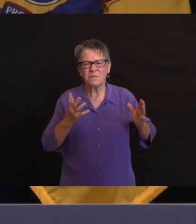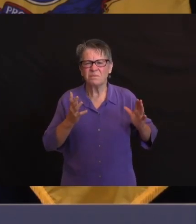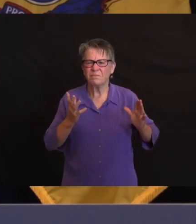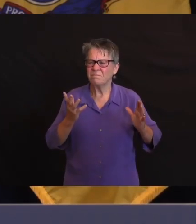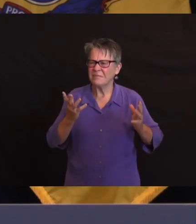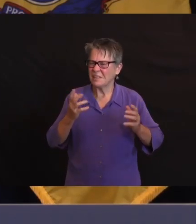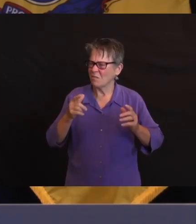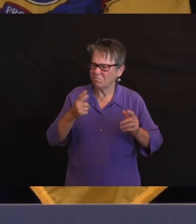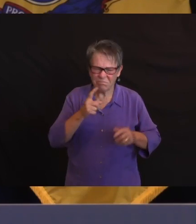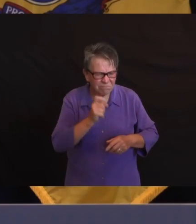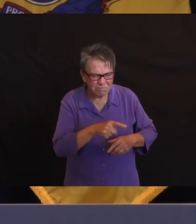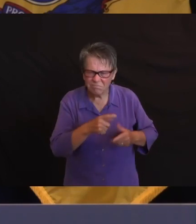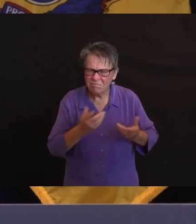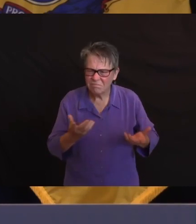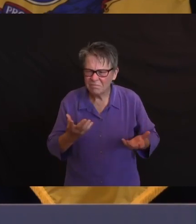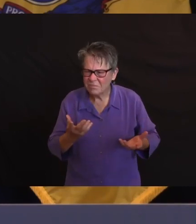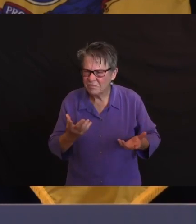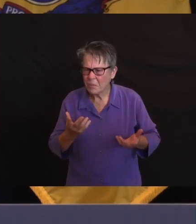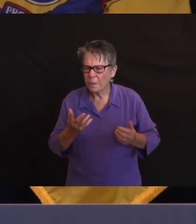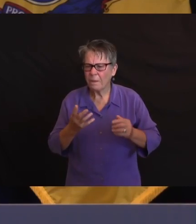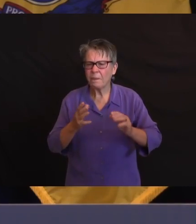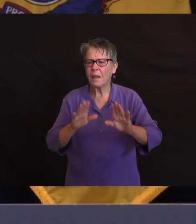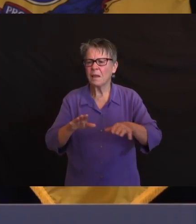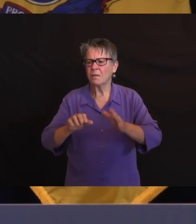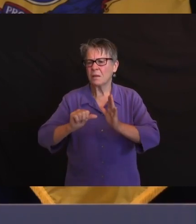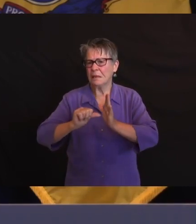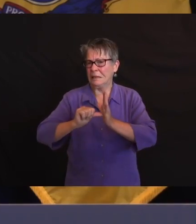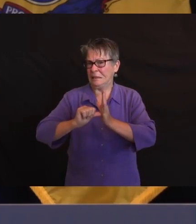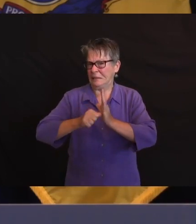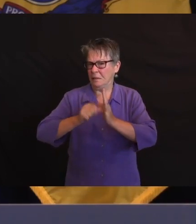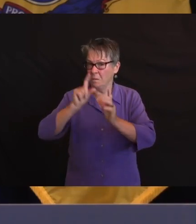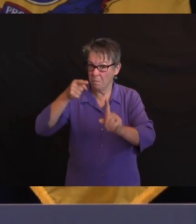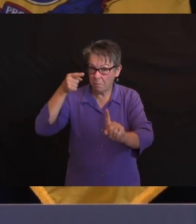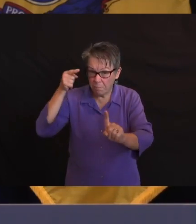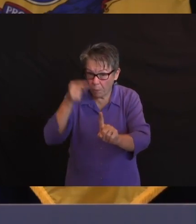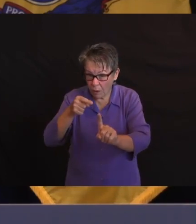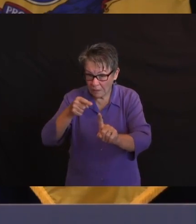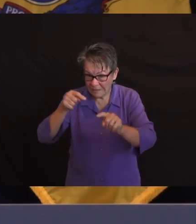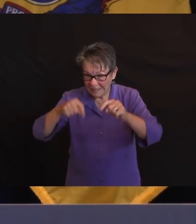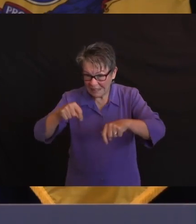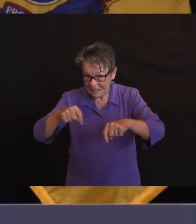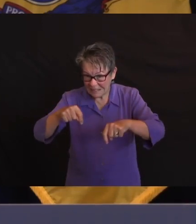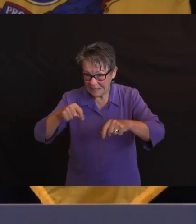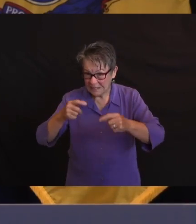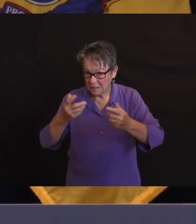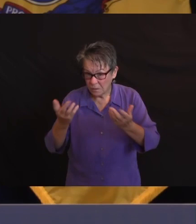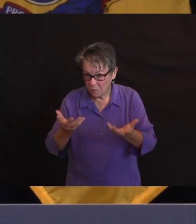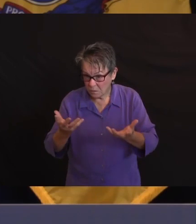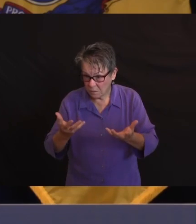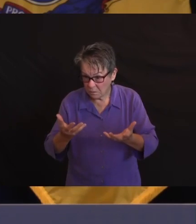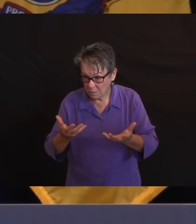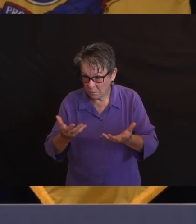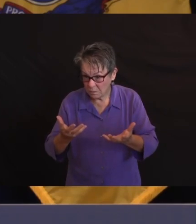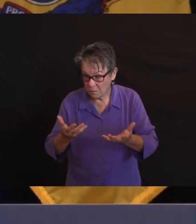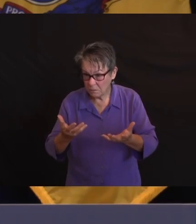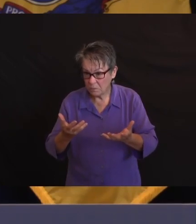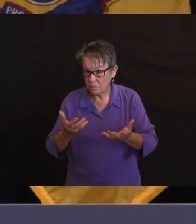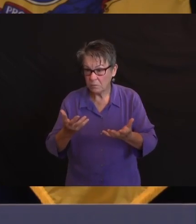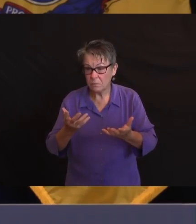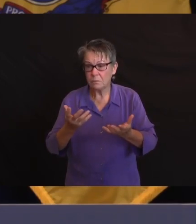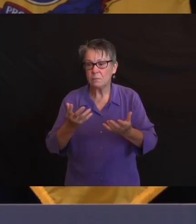pretty important point. We're number 2 with a long way to go, even in terms of exposure. So it